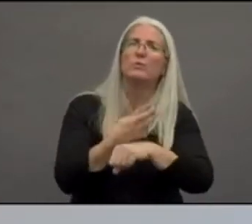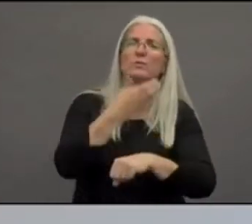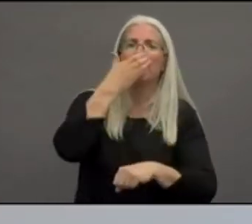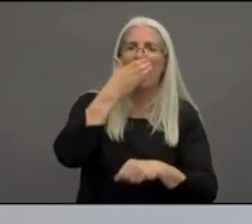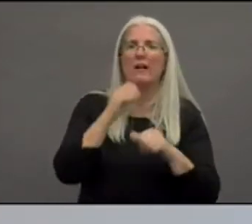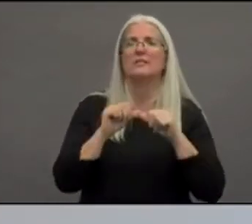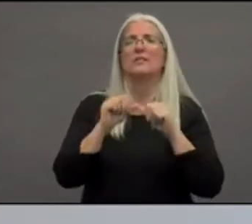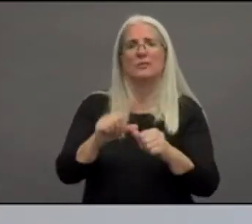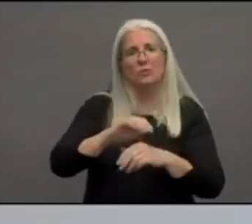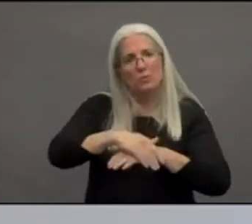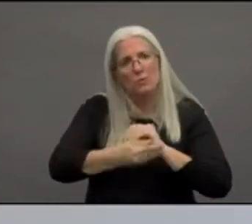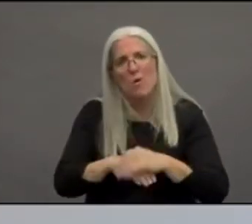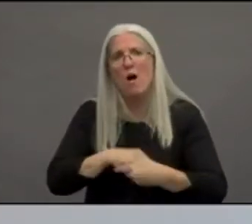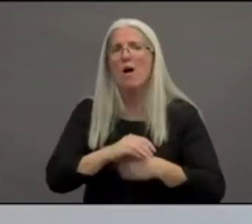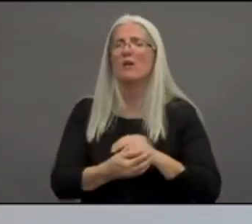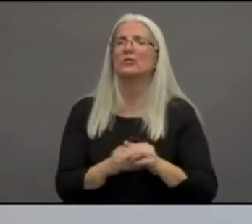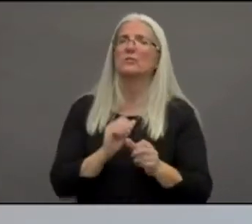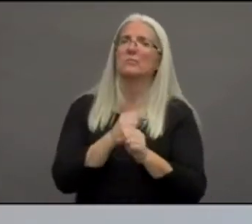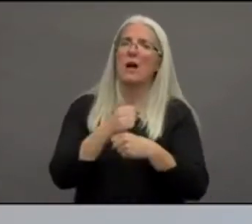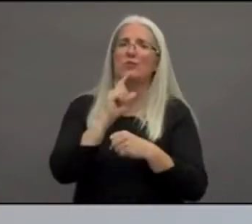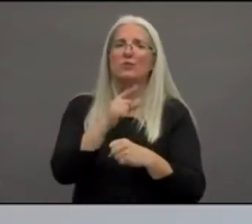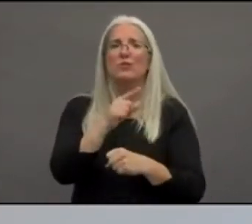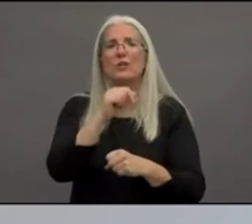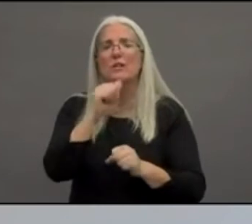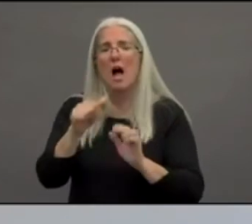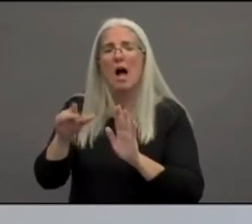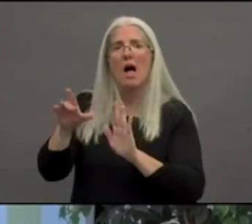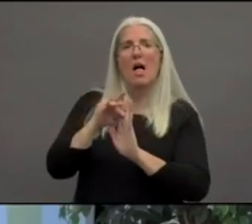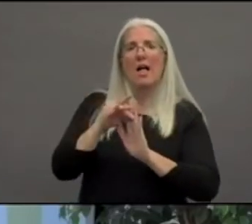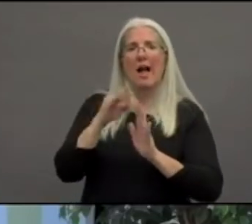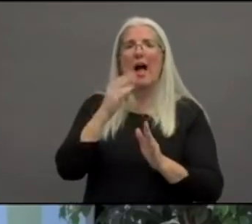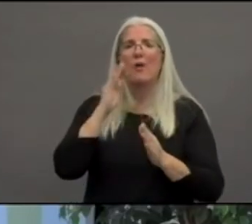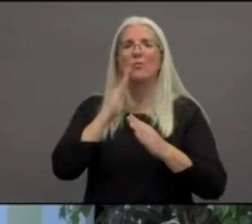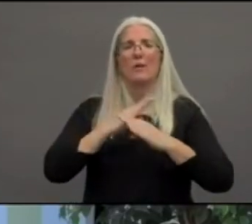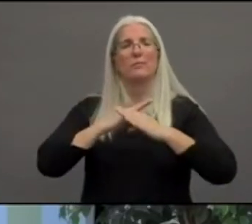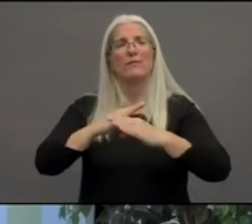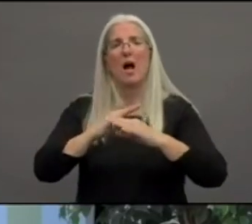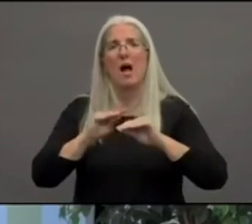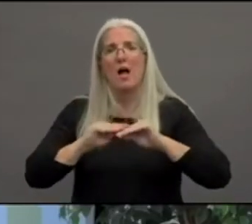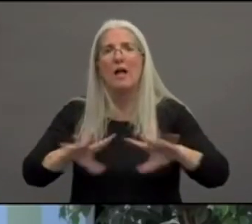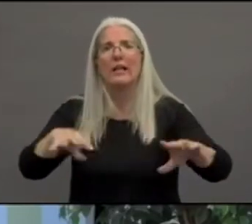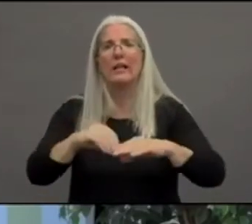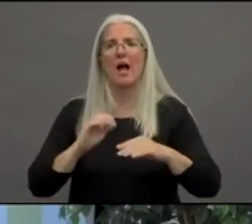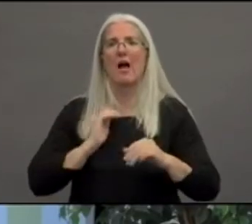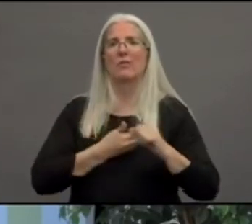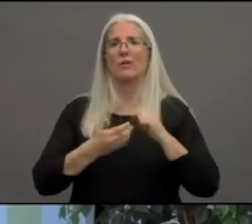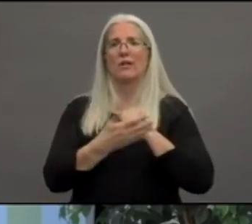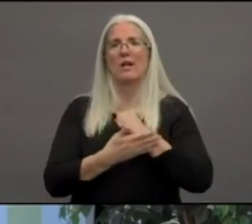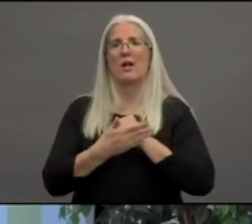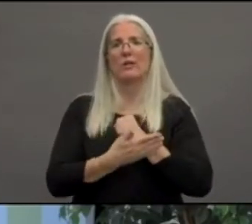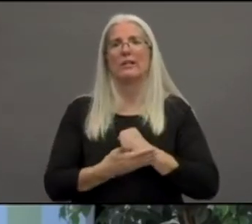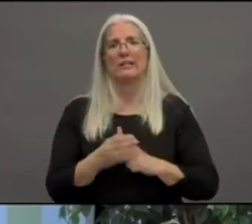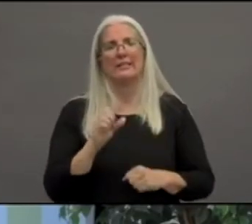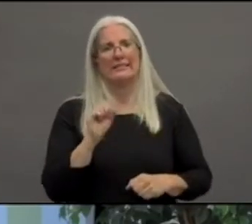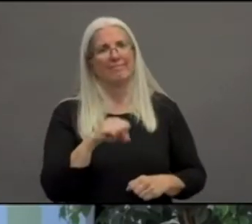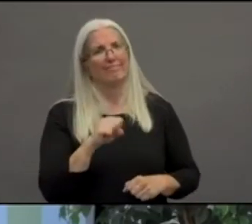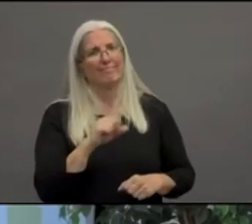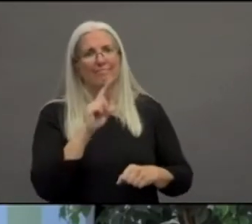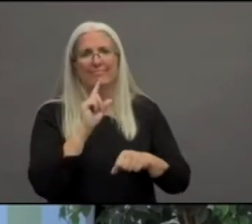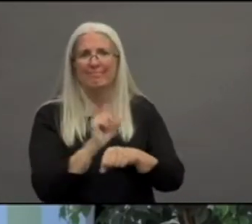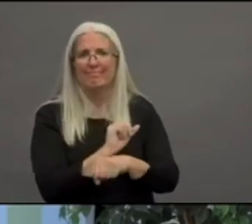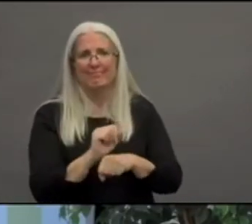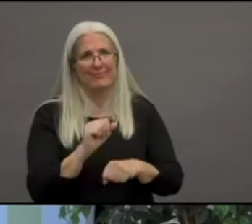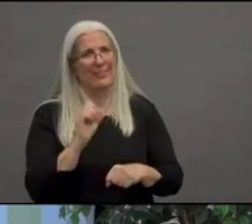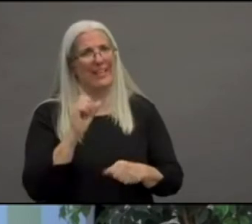this is going to help us slow the spread here in the county. That's absolutely true, because every time we interact with